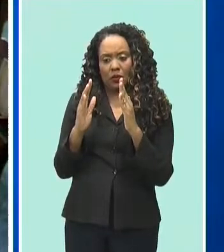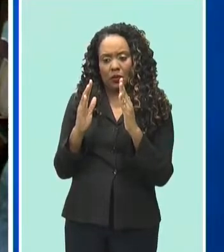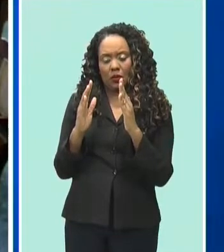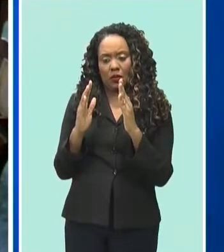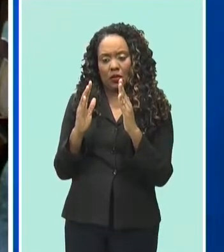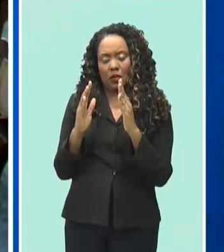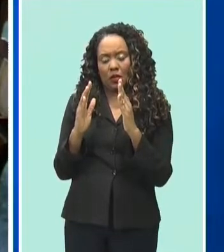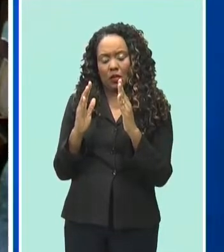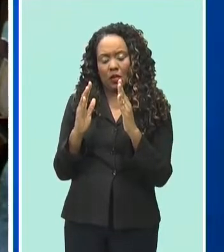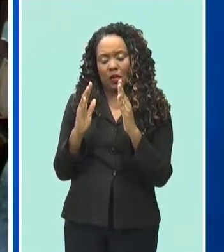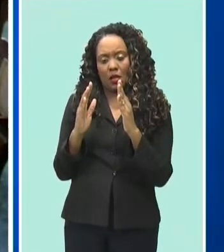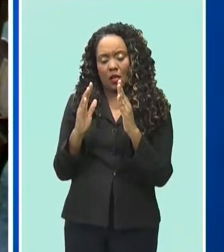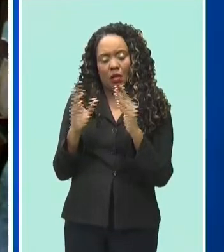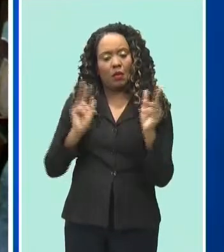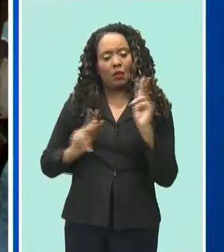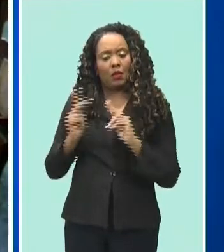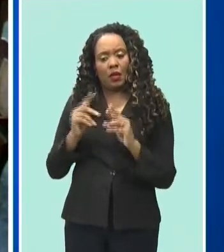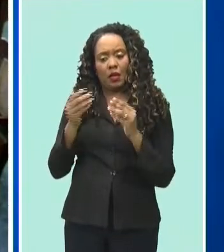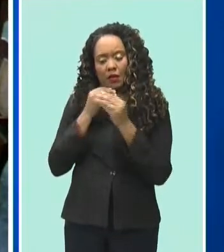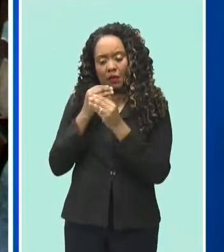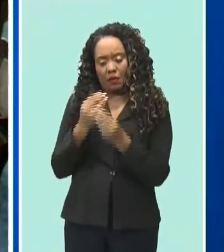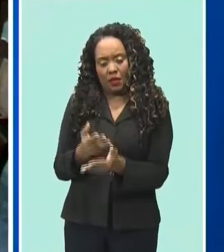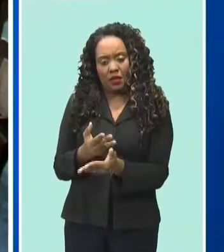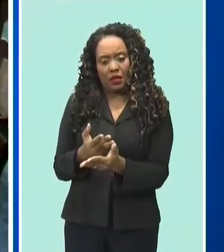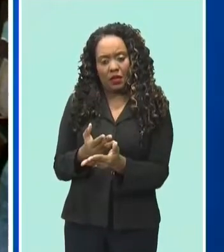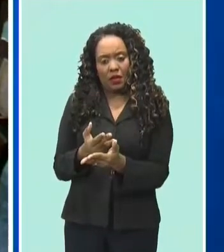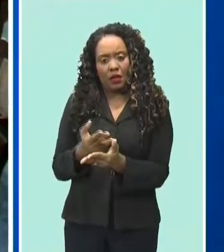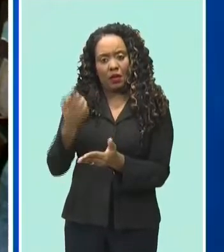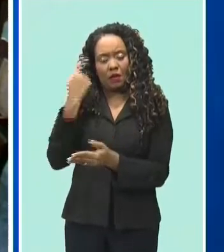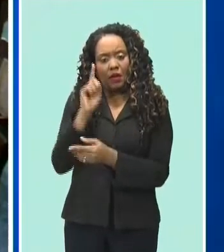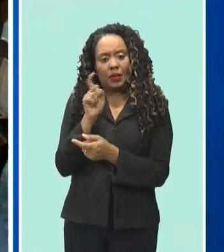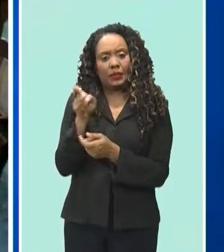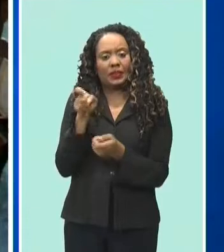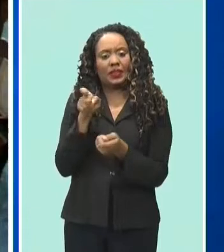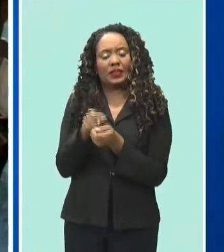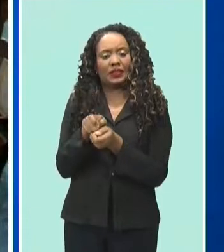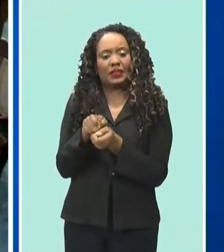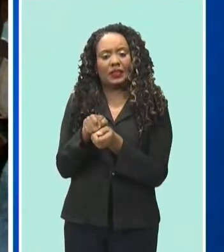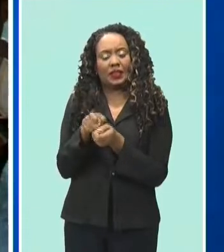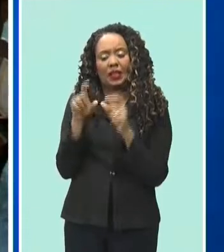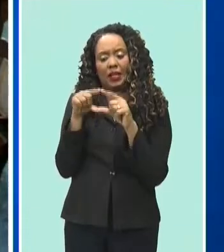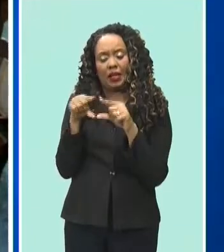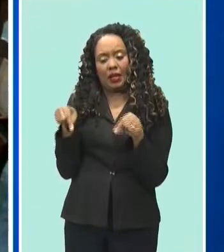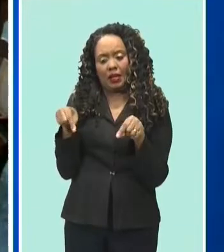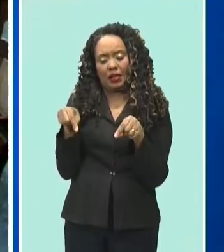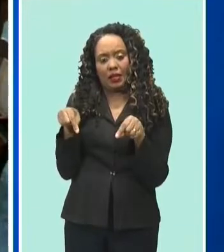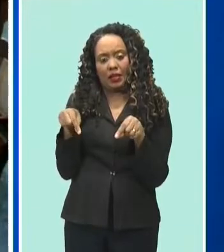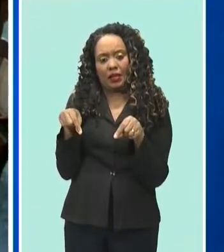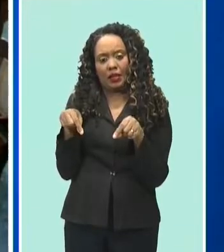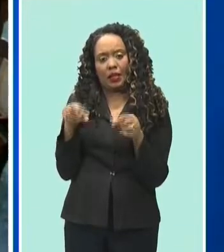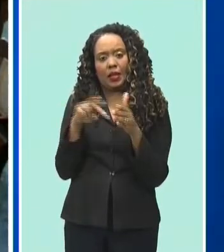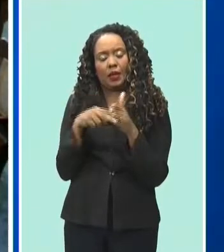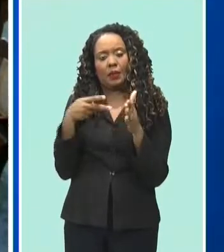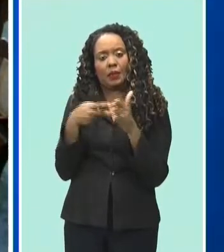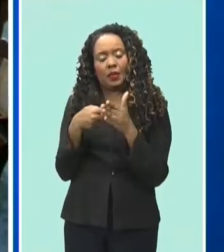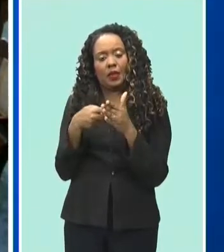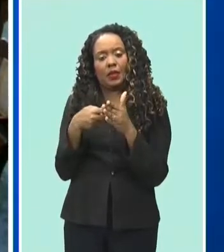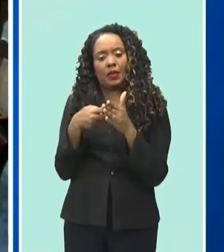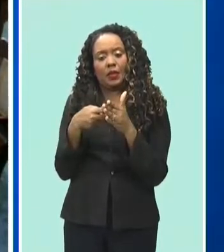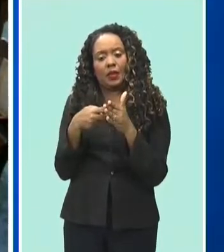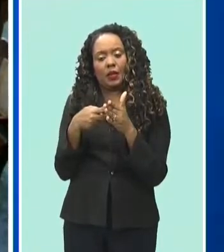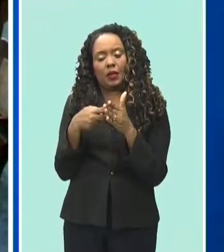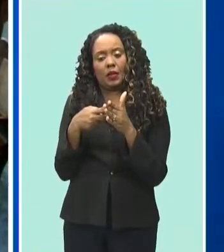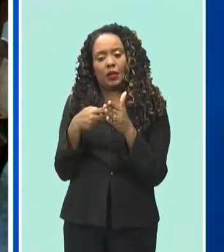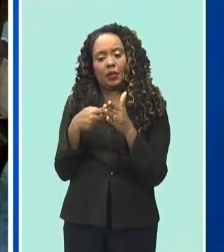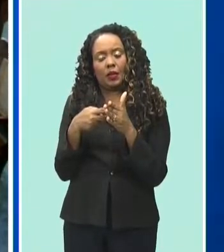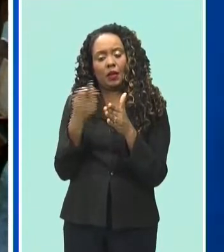particular platform, available on a particular card, then it is incumbent on us as well to say